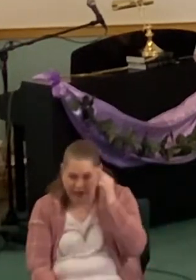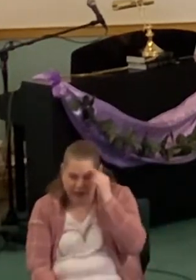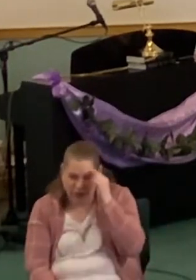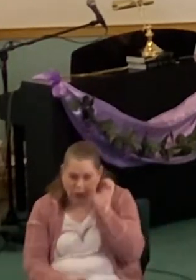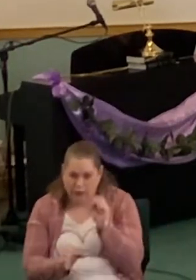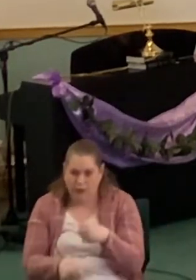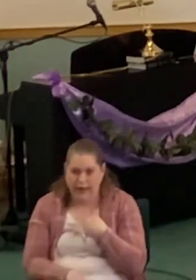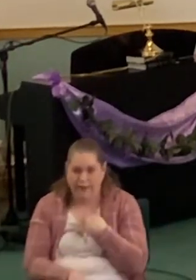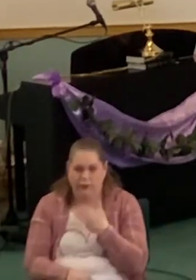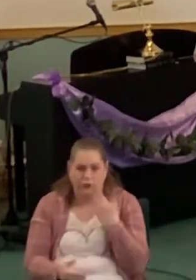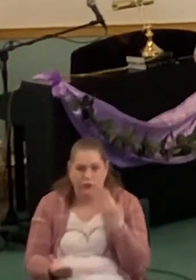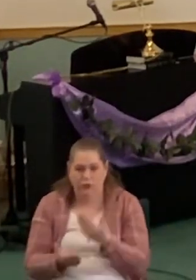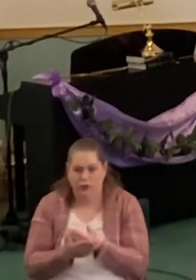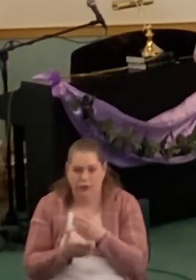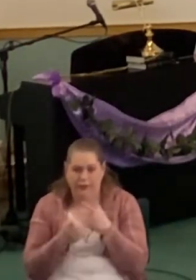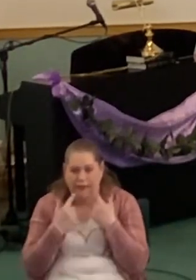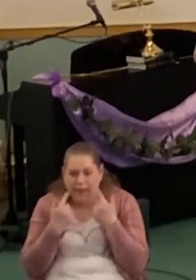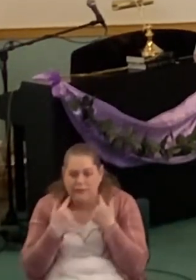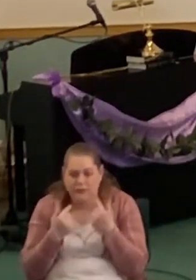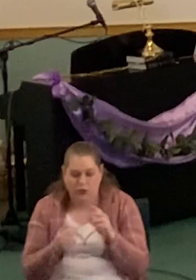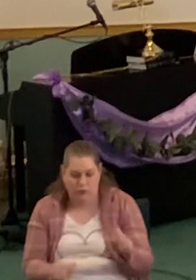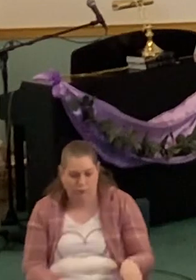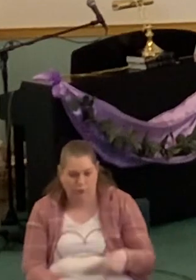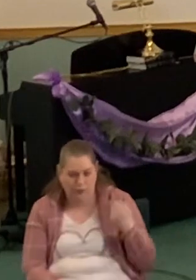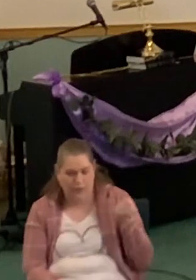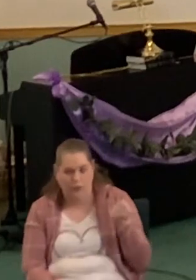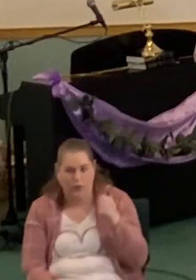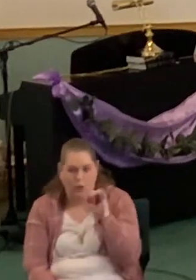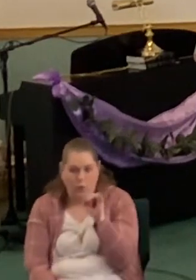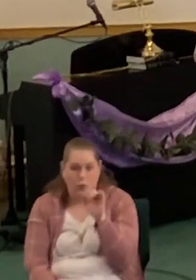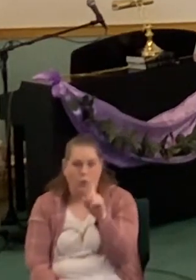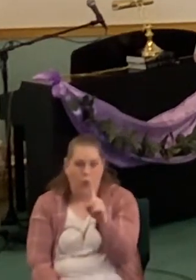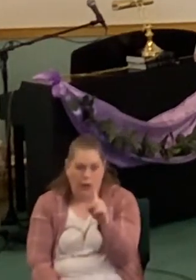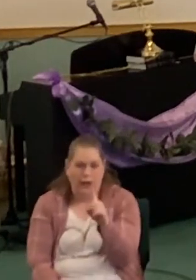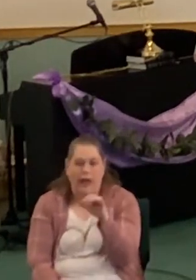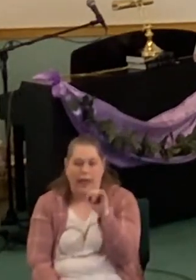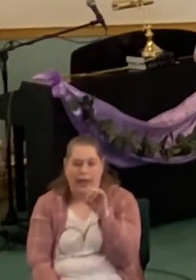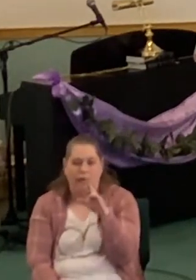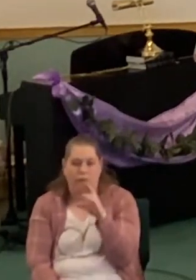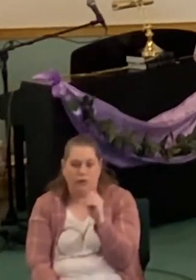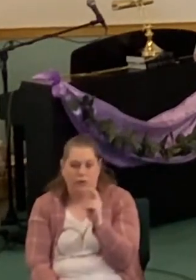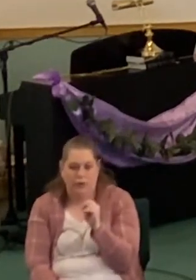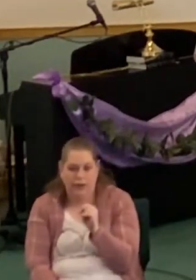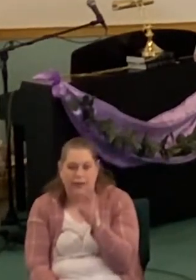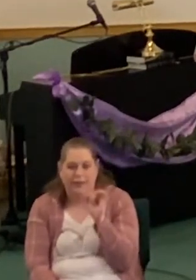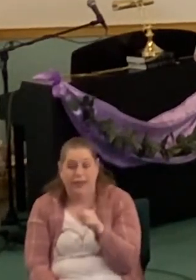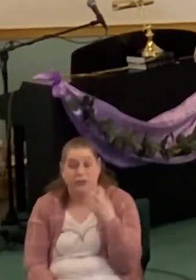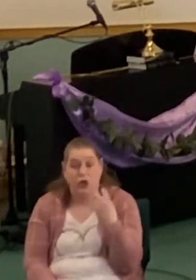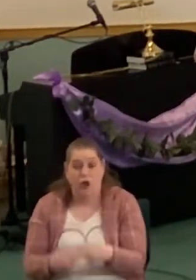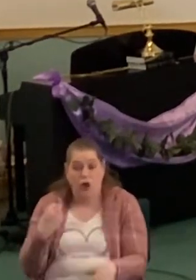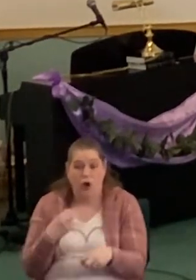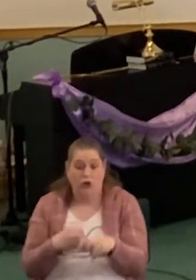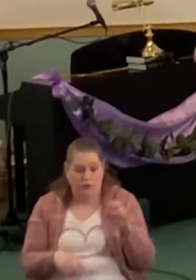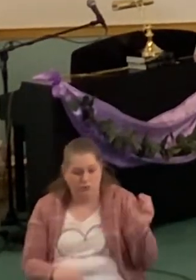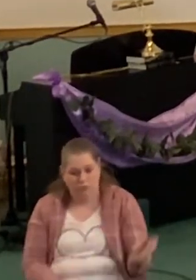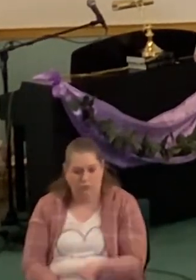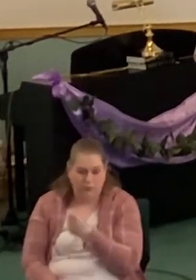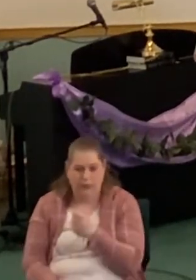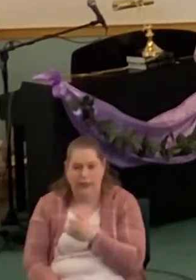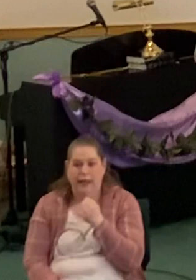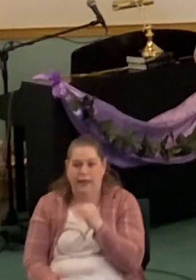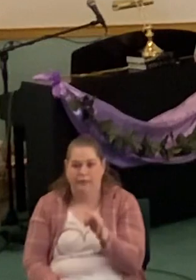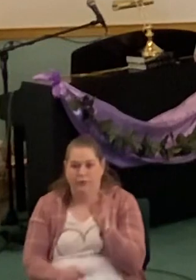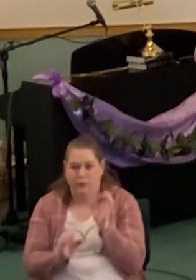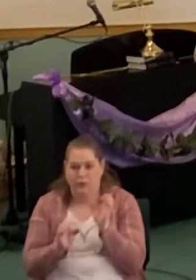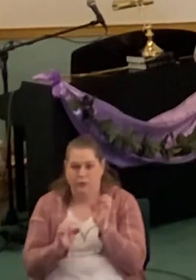get a good laugh, so he pulled out a one iron from his bag. And a one iron is a very difficult club to hit if you're a golfer. Very few